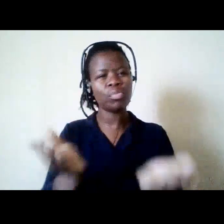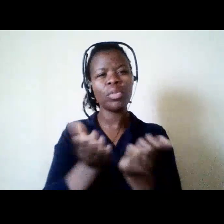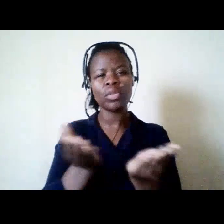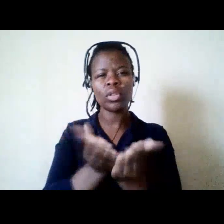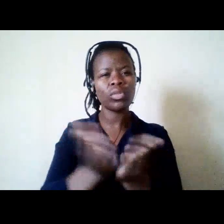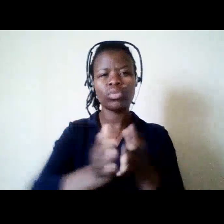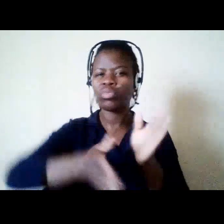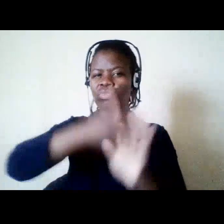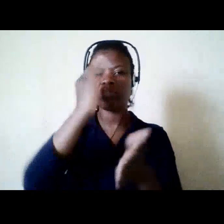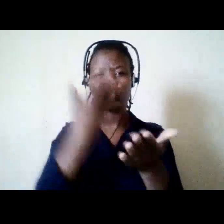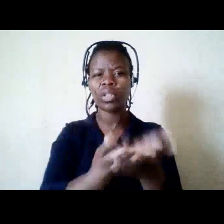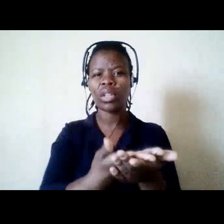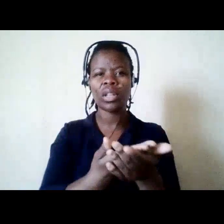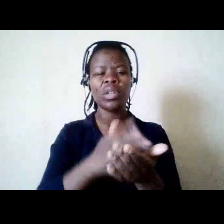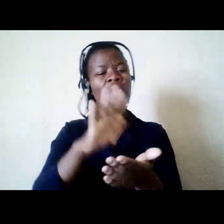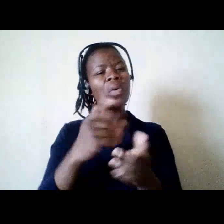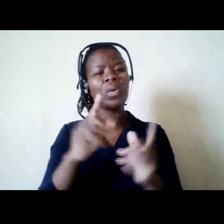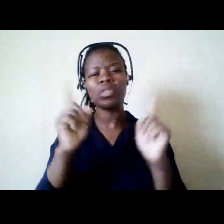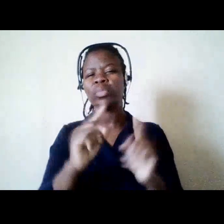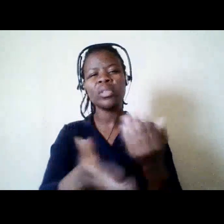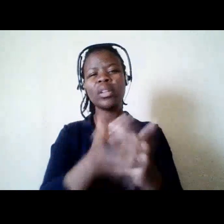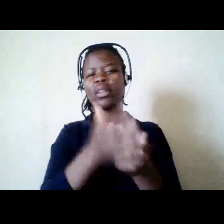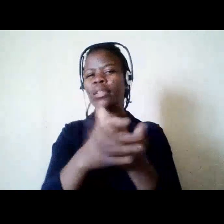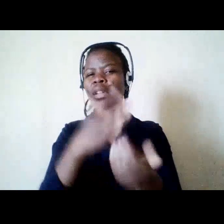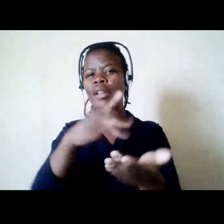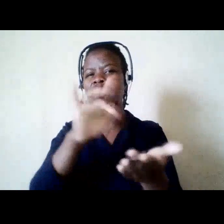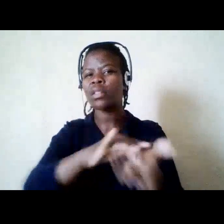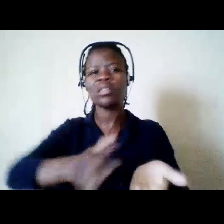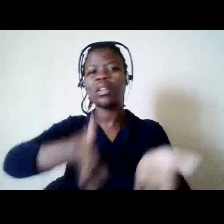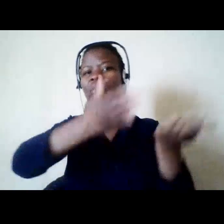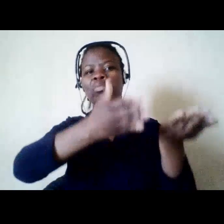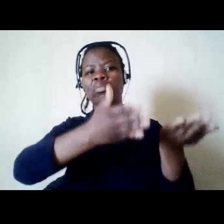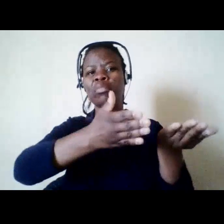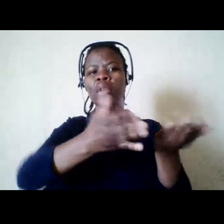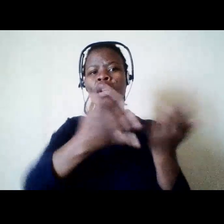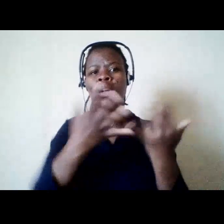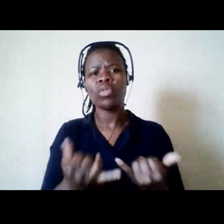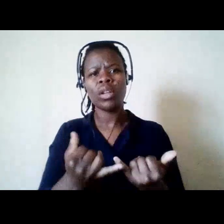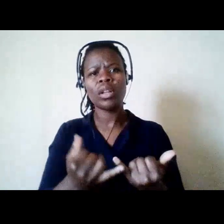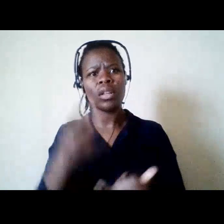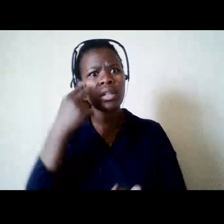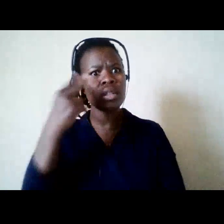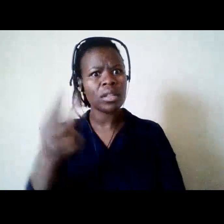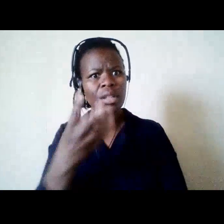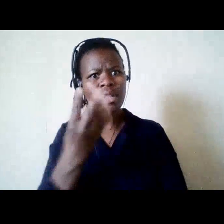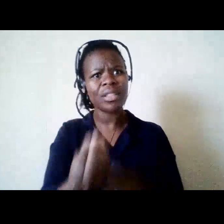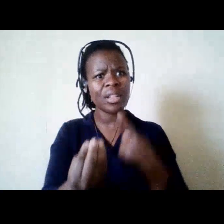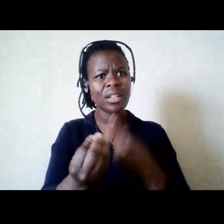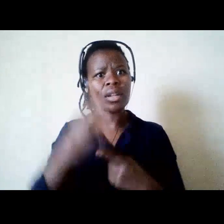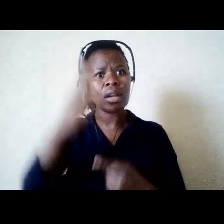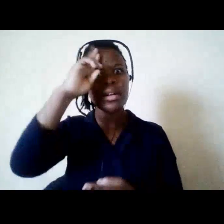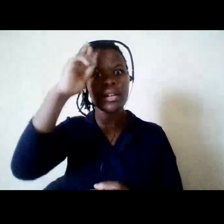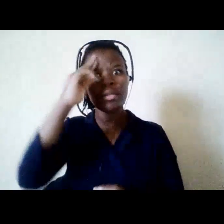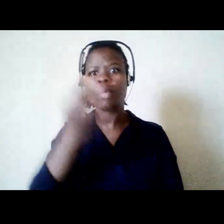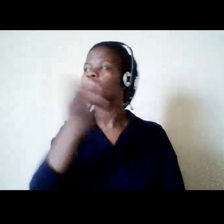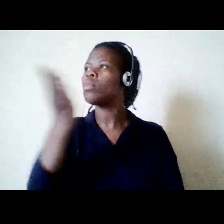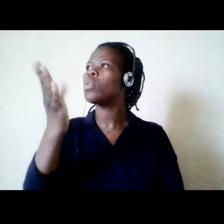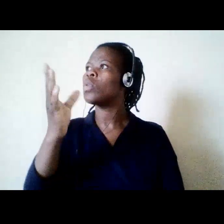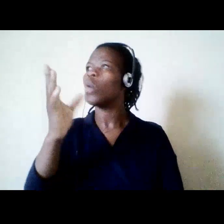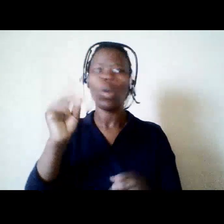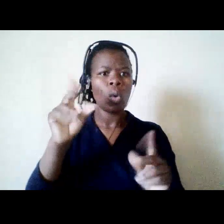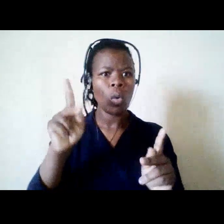center. But really, it's because when they see that child, the child reminds them that, oh, I may get a